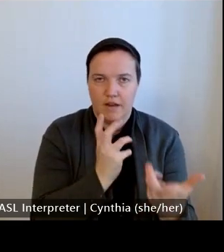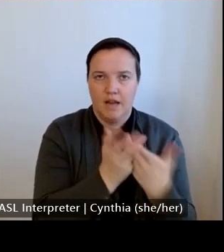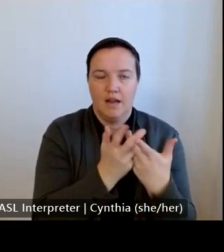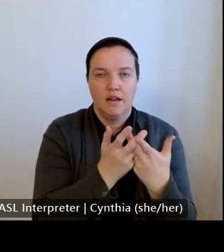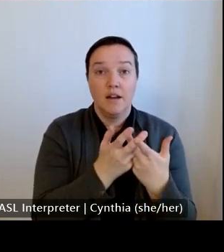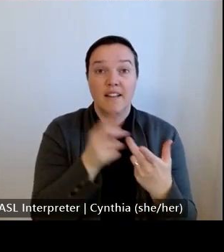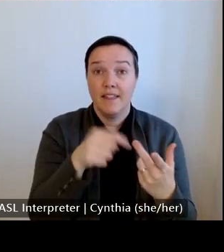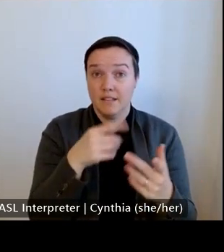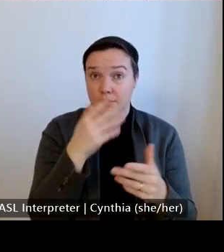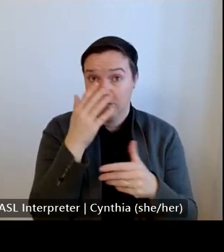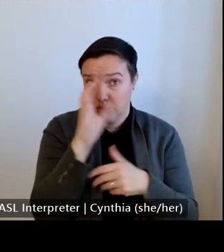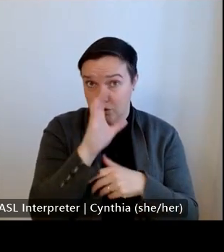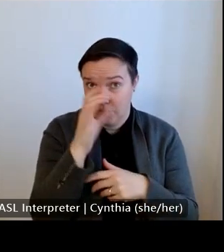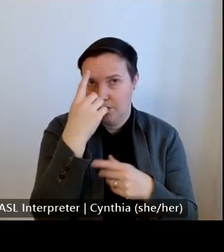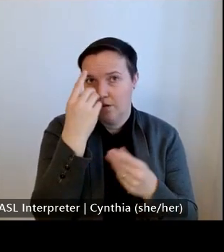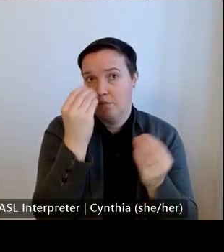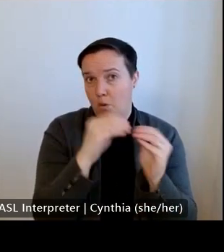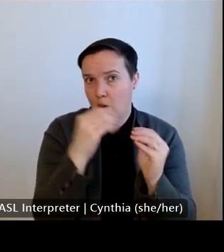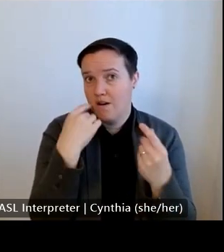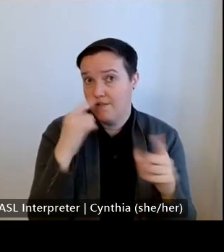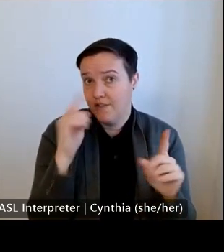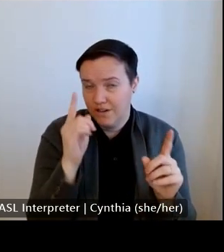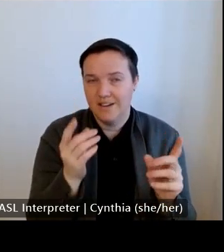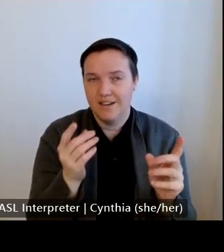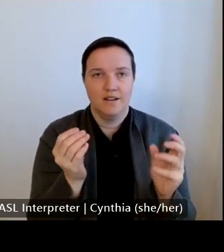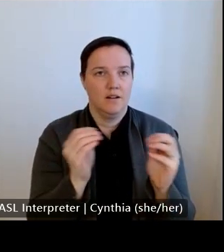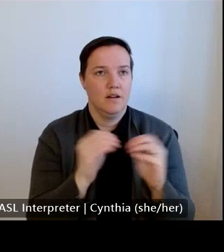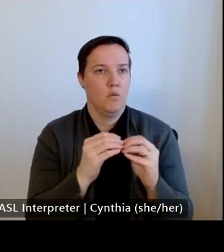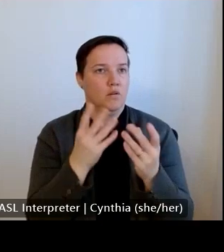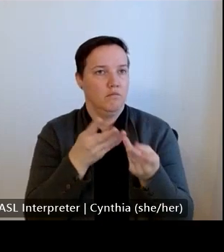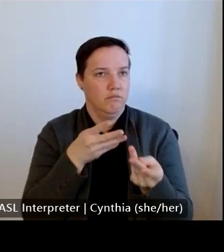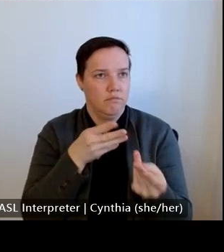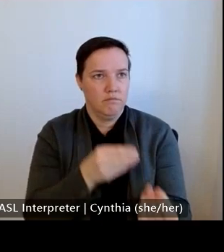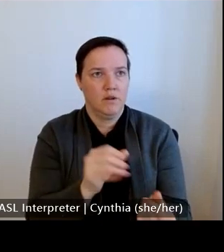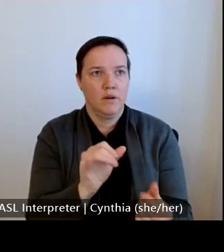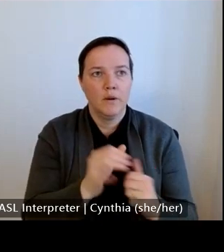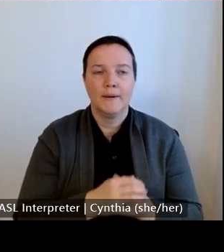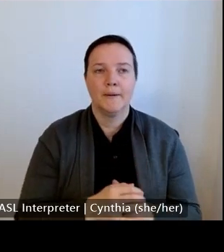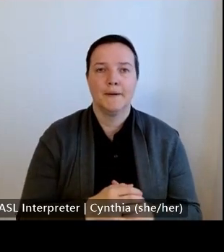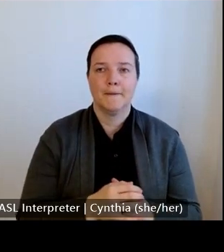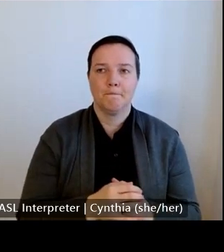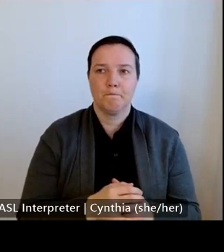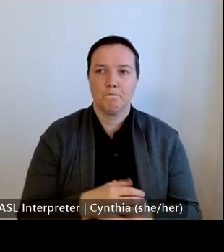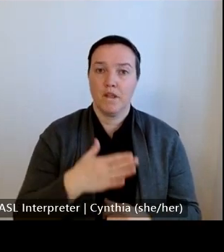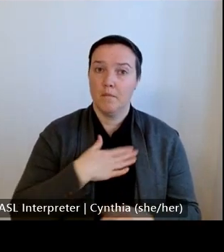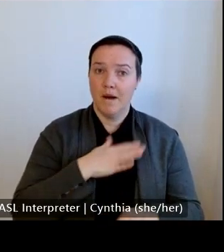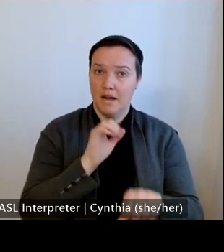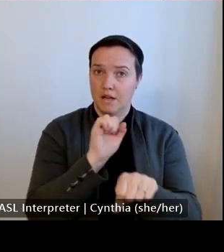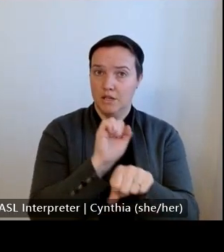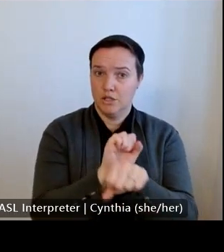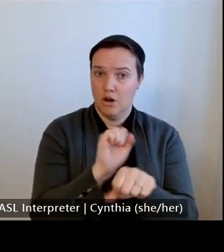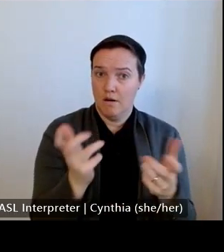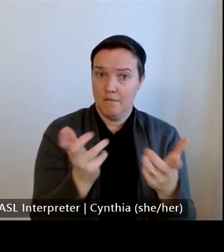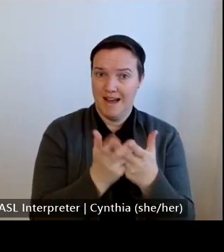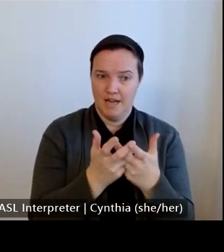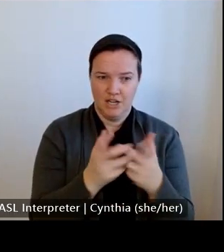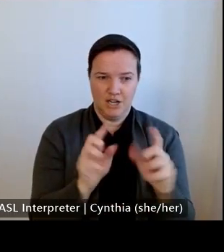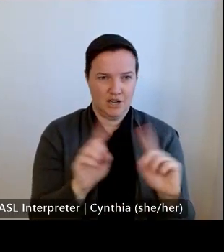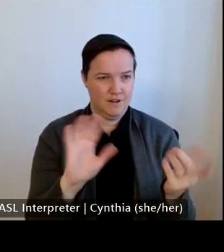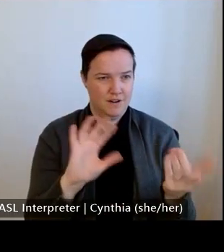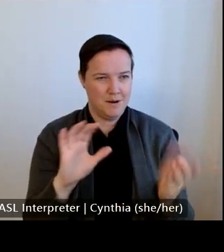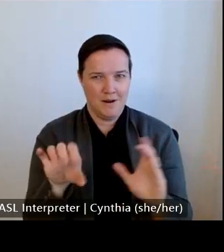effective. So what sets My Job Match apart from other matching tools is that